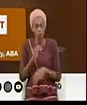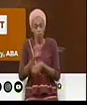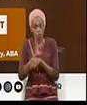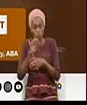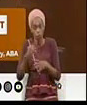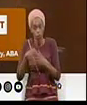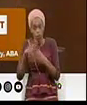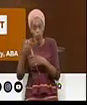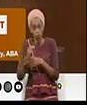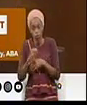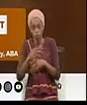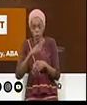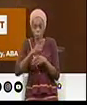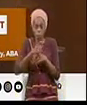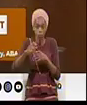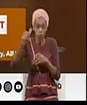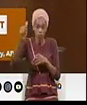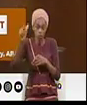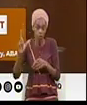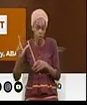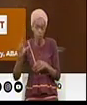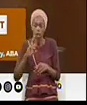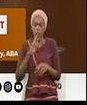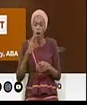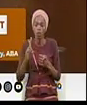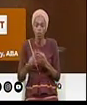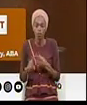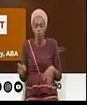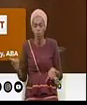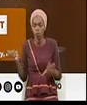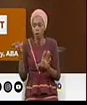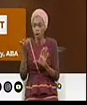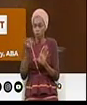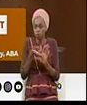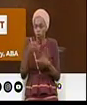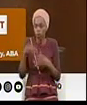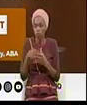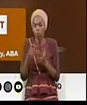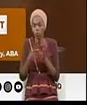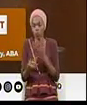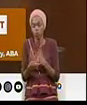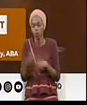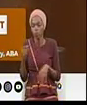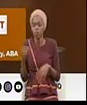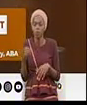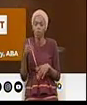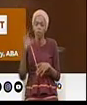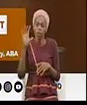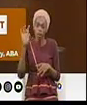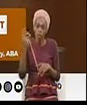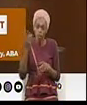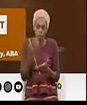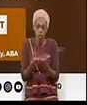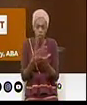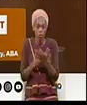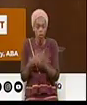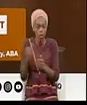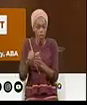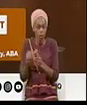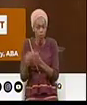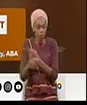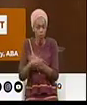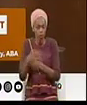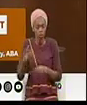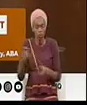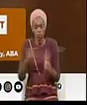to attend the conference in our various group headquarters, 8 a.m. on each day of the conference. Featuring